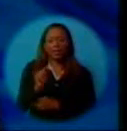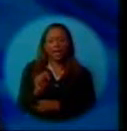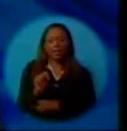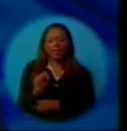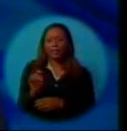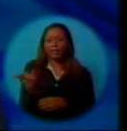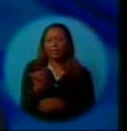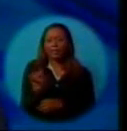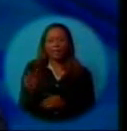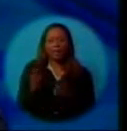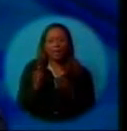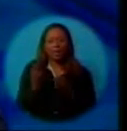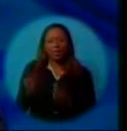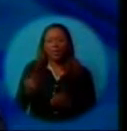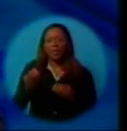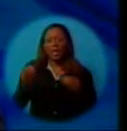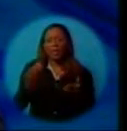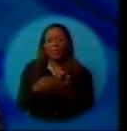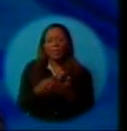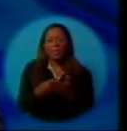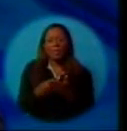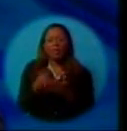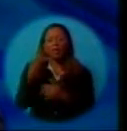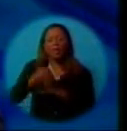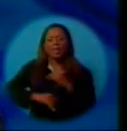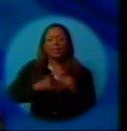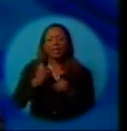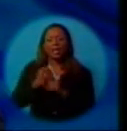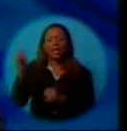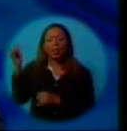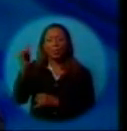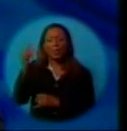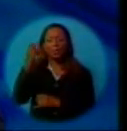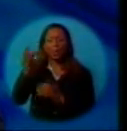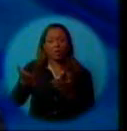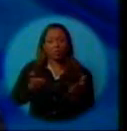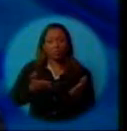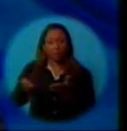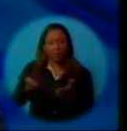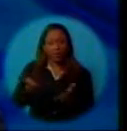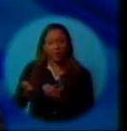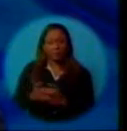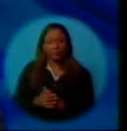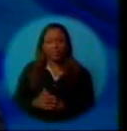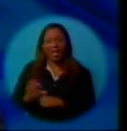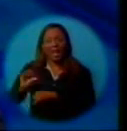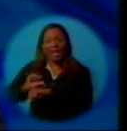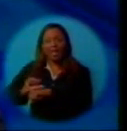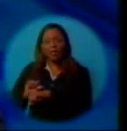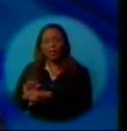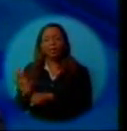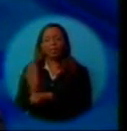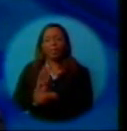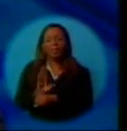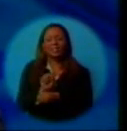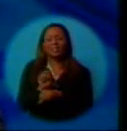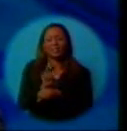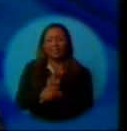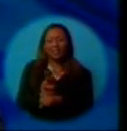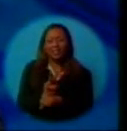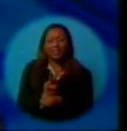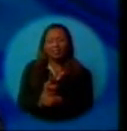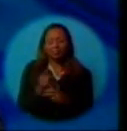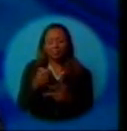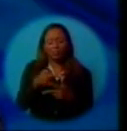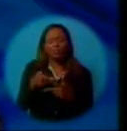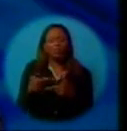same way in which they provide significant amounts of money to international airlines to service the region. Antigua and Barbuda, Barbados and St.